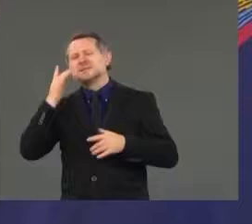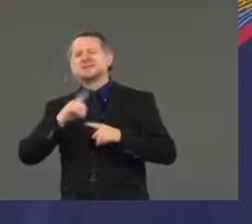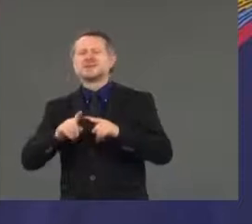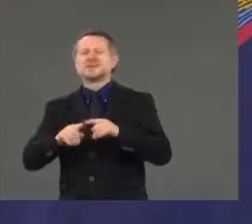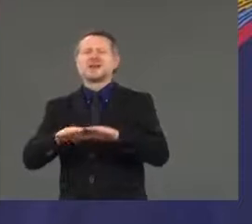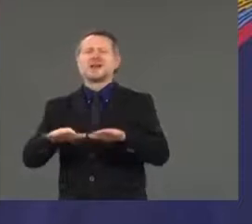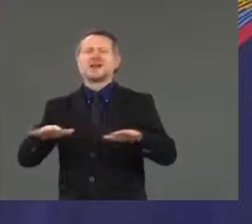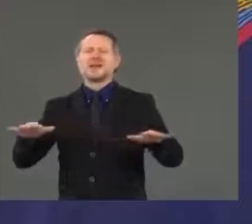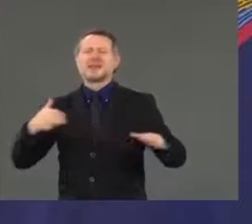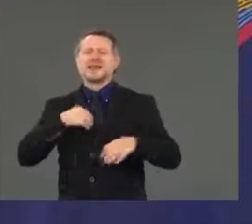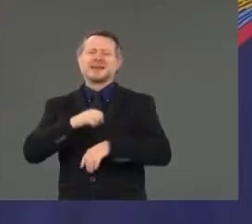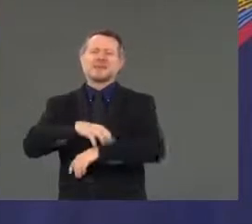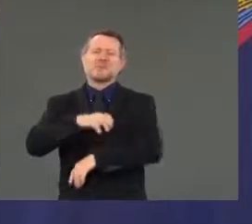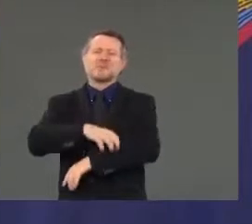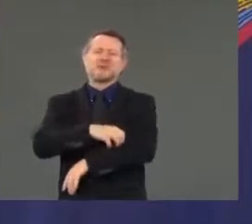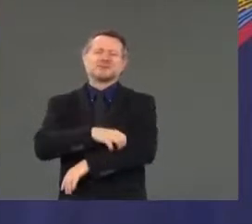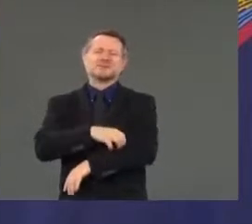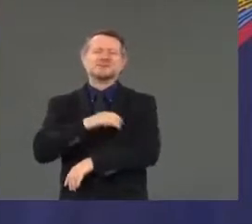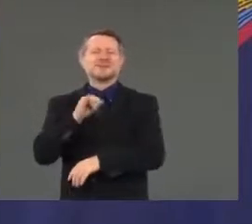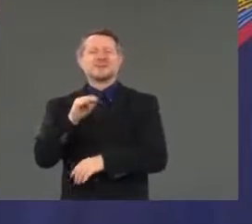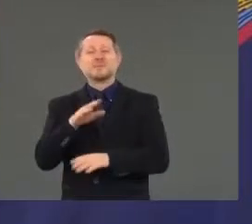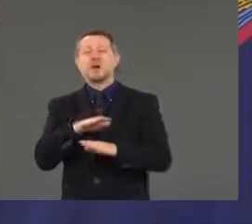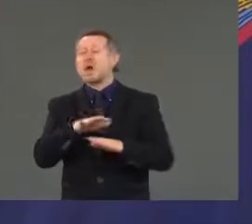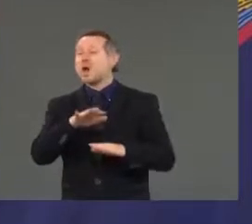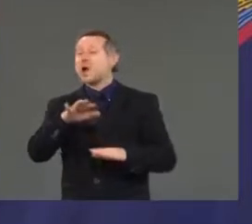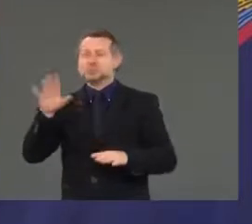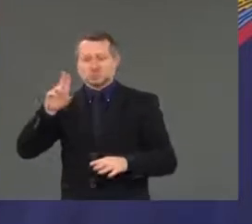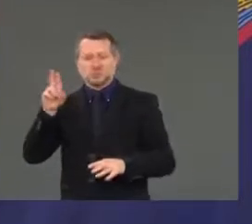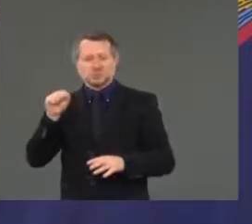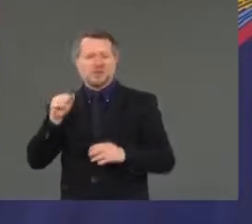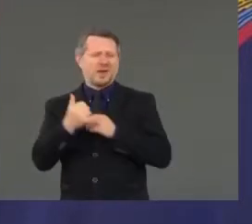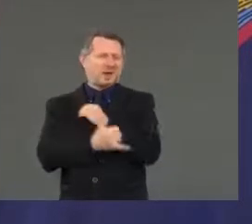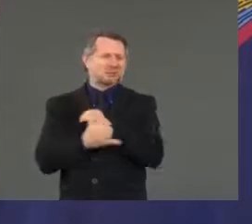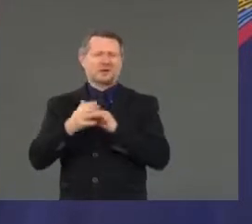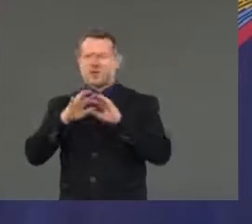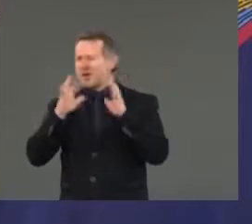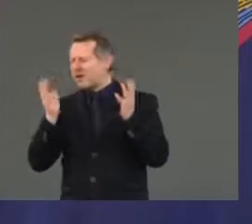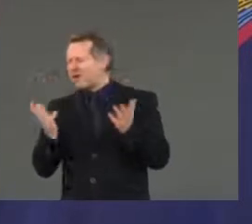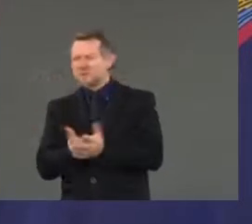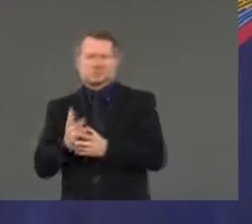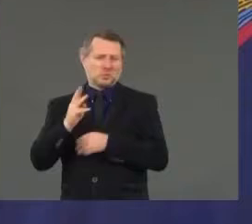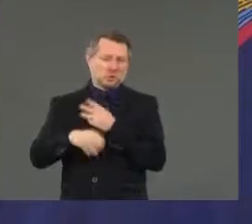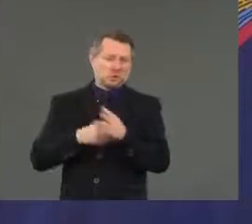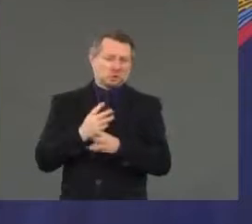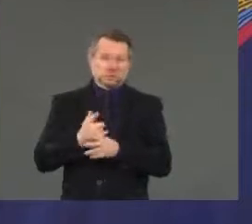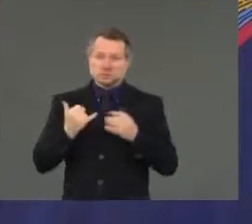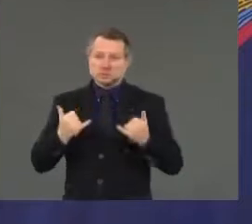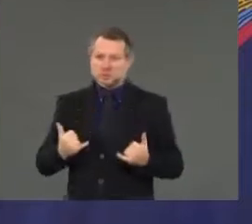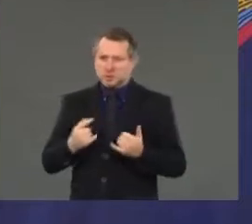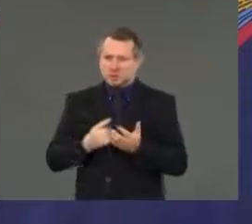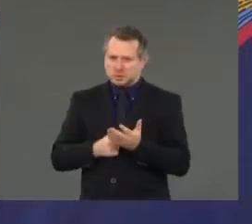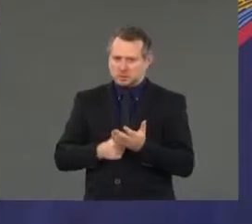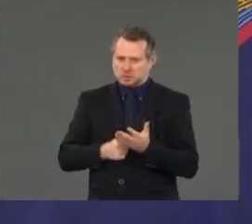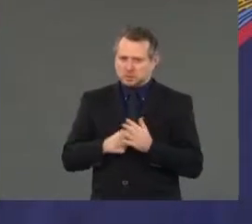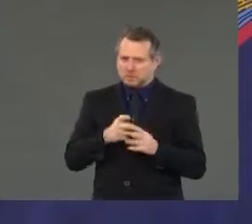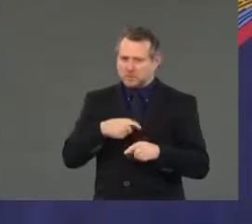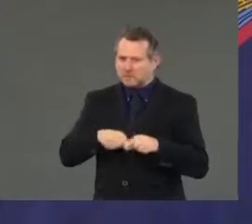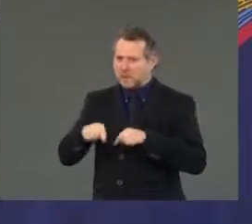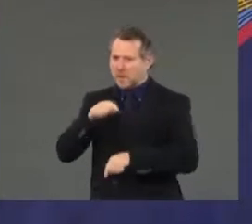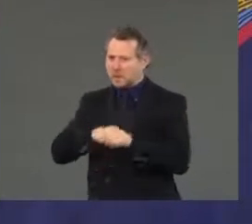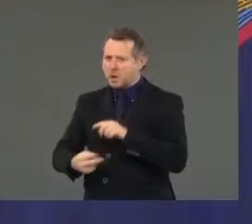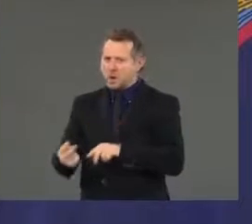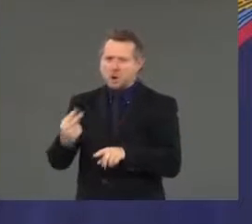world. You're now saying to people, well, go back and look at those same cases through the lens of possible